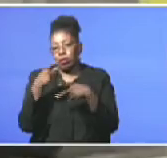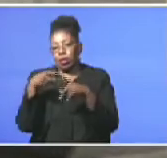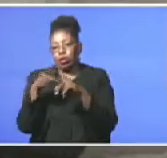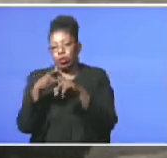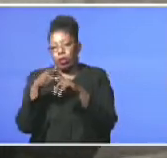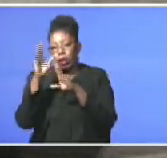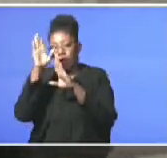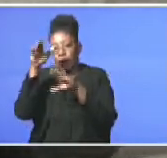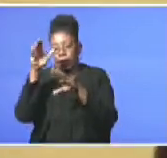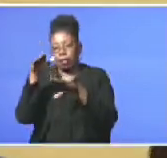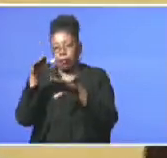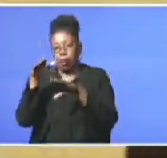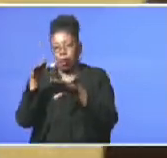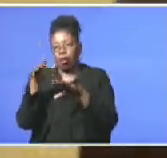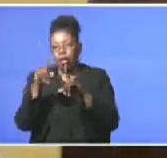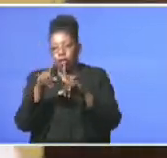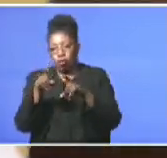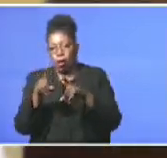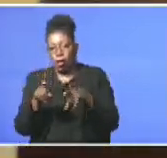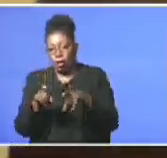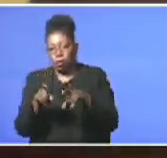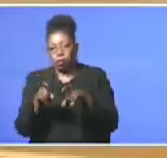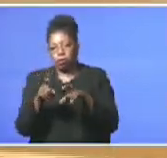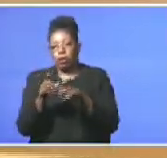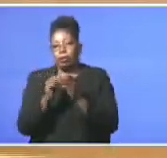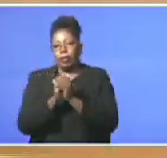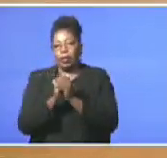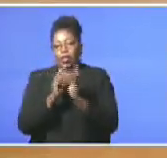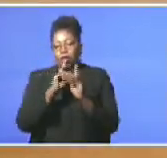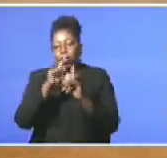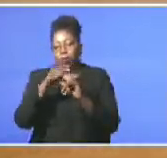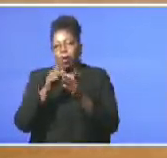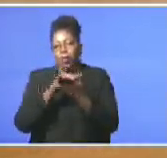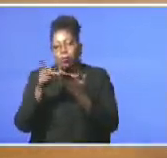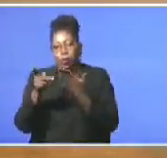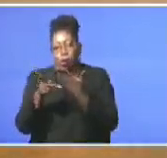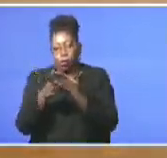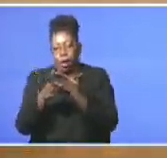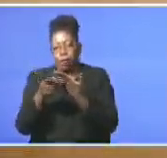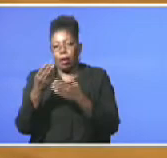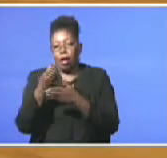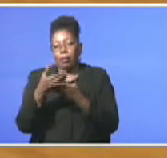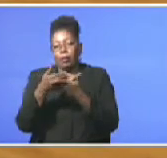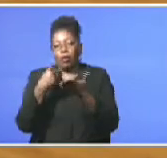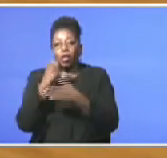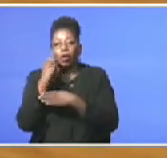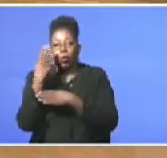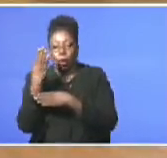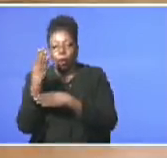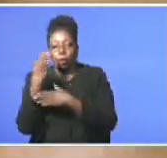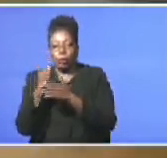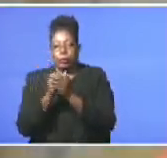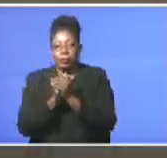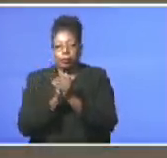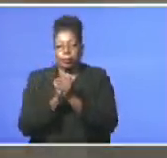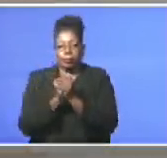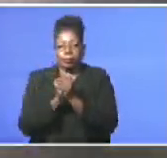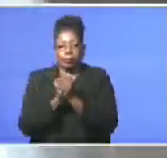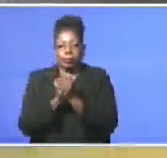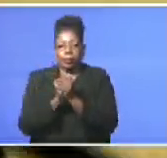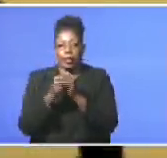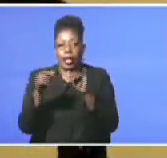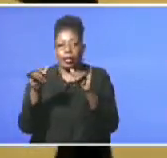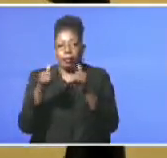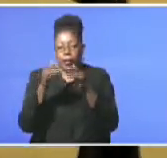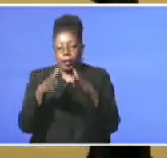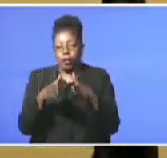coach Bacchus Roll held a short meeting to talk about the program before hitting the court for warm-ups and a stretch. From there, players went